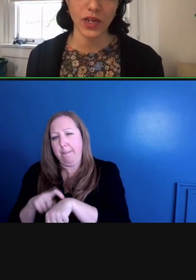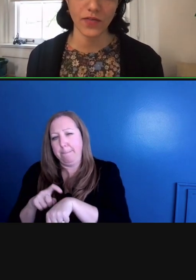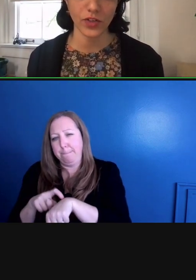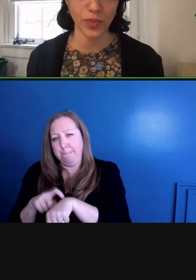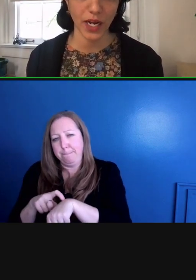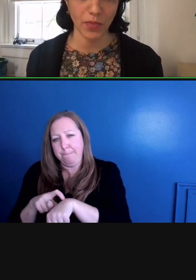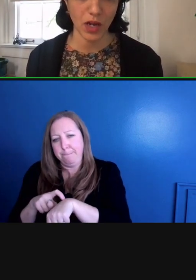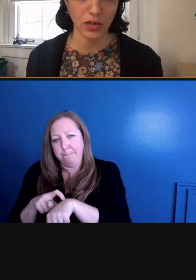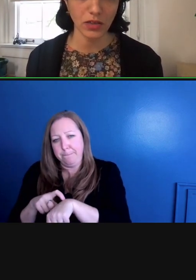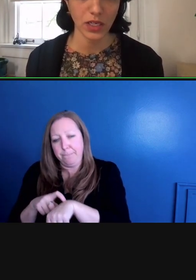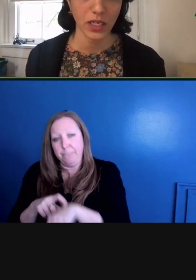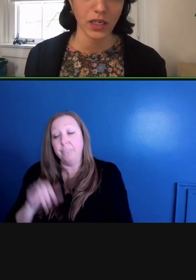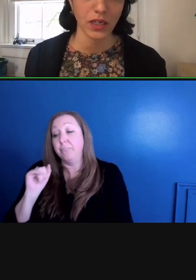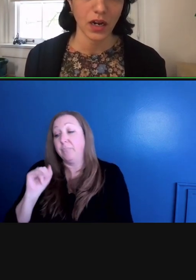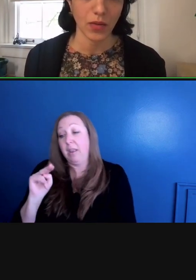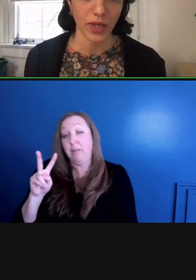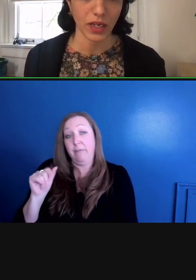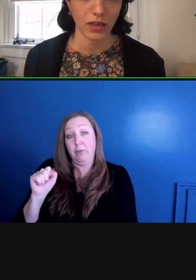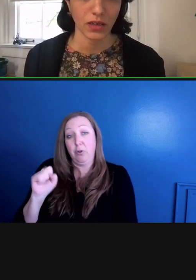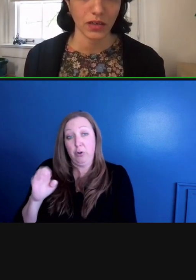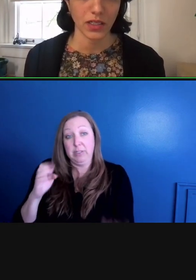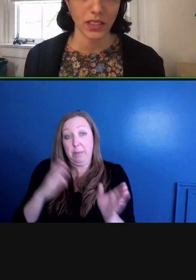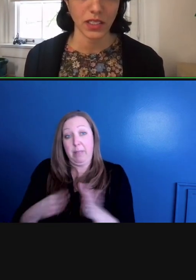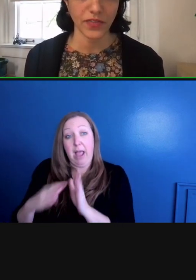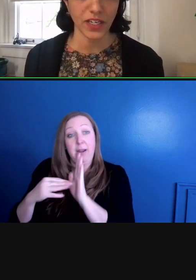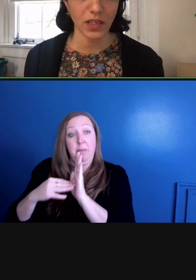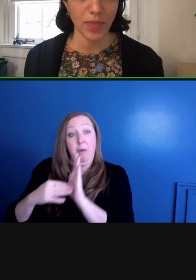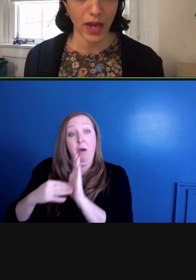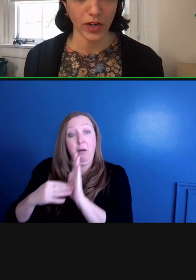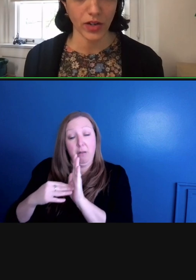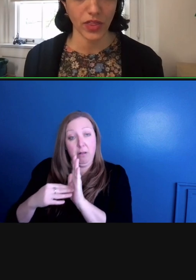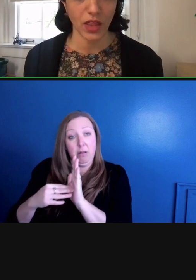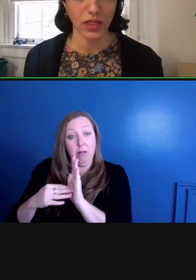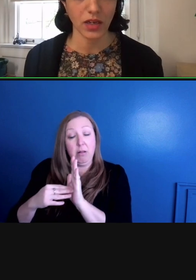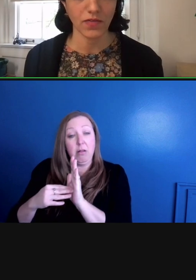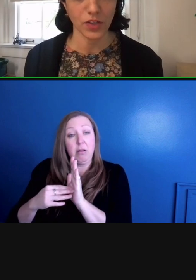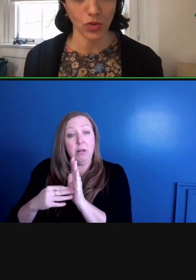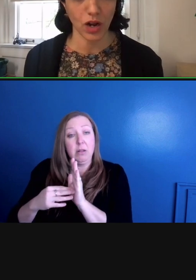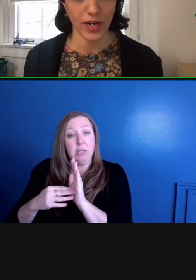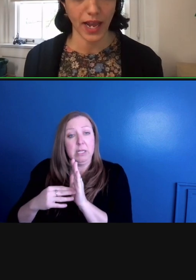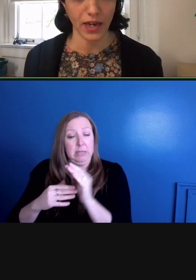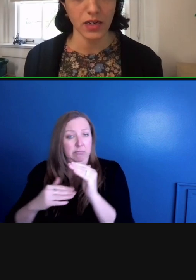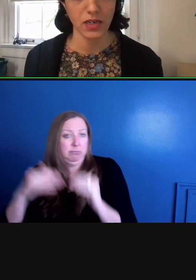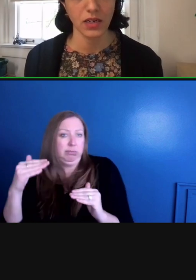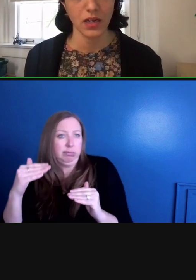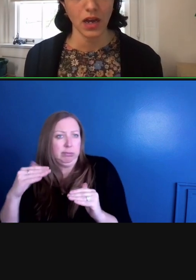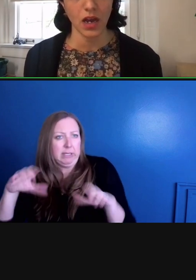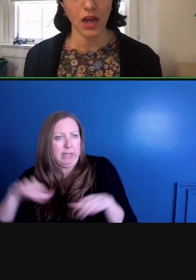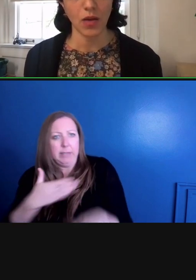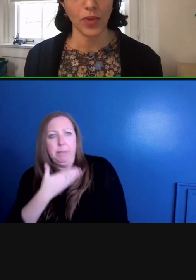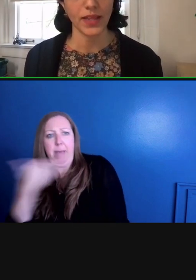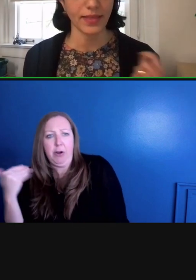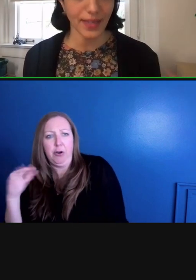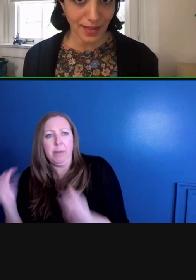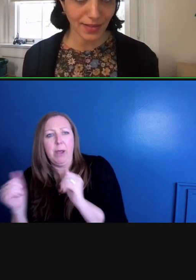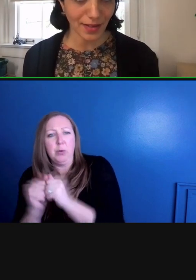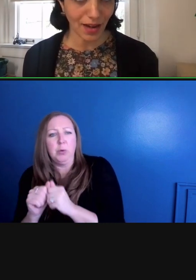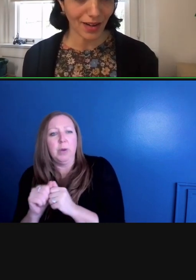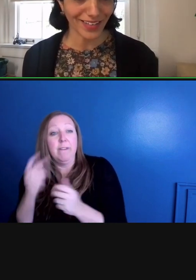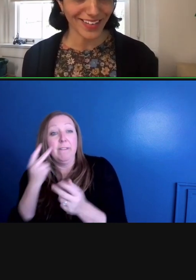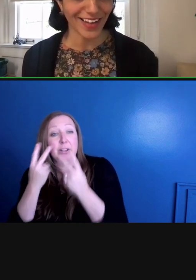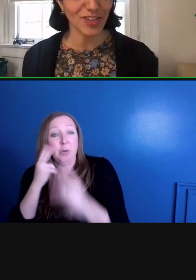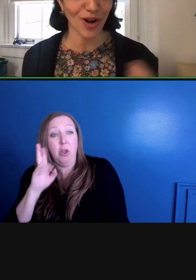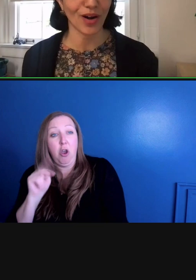And so here's the inverse planning model. It does significantly better than the visual RNN. But in